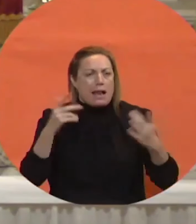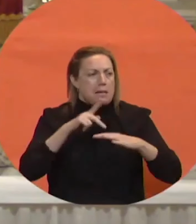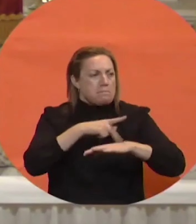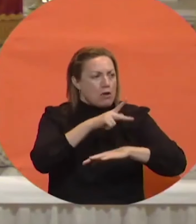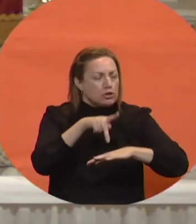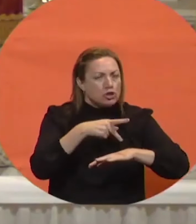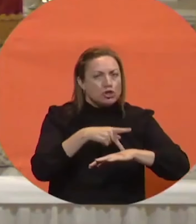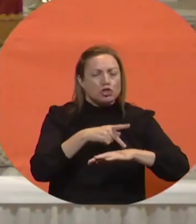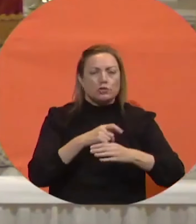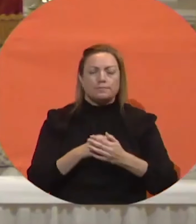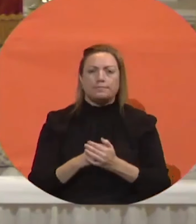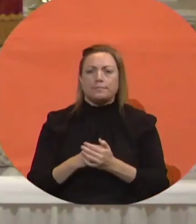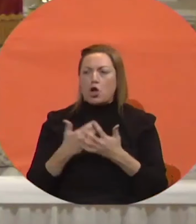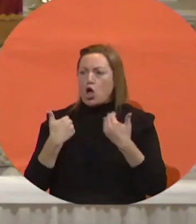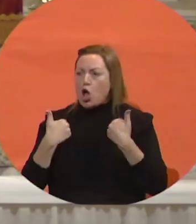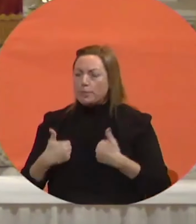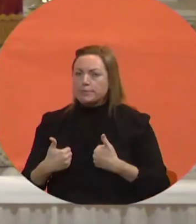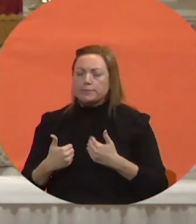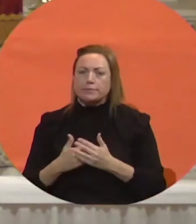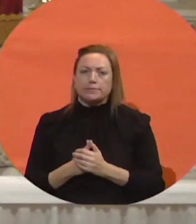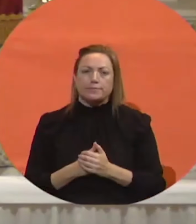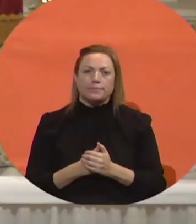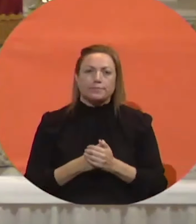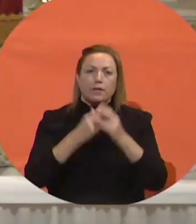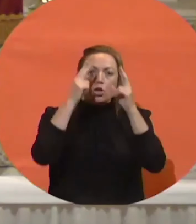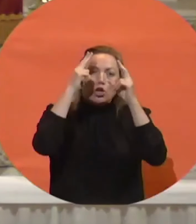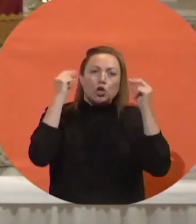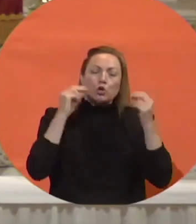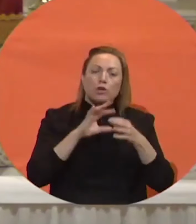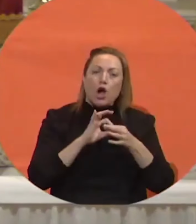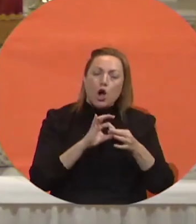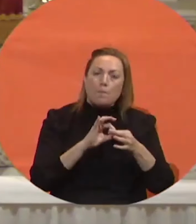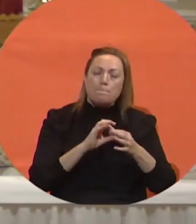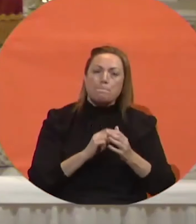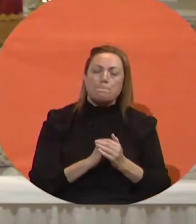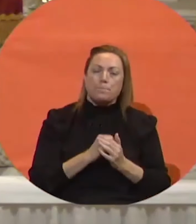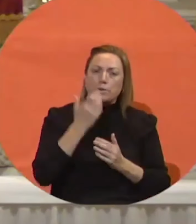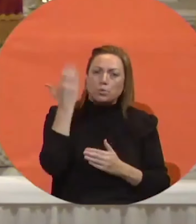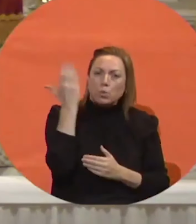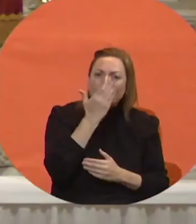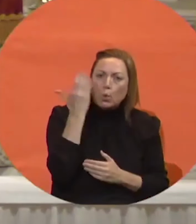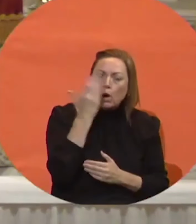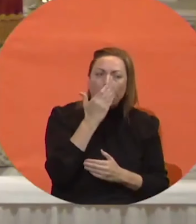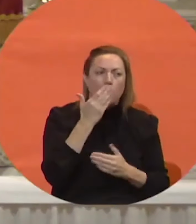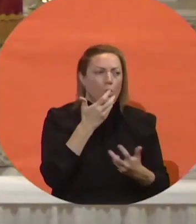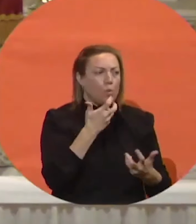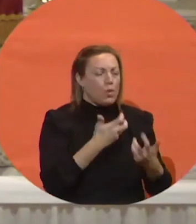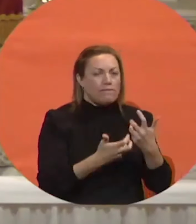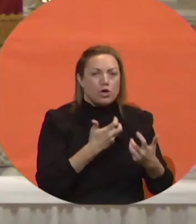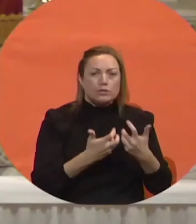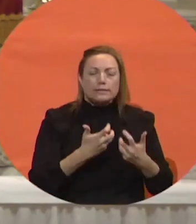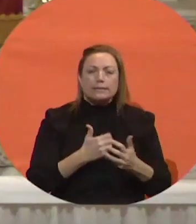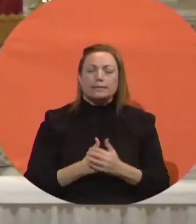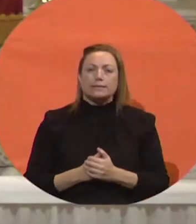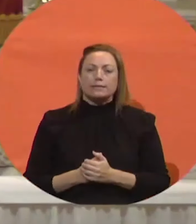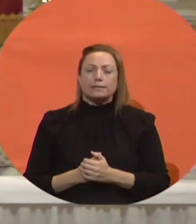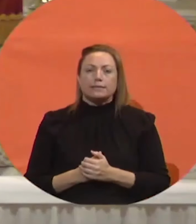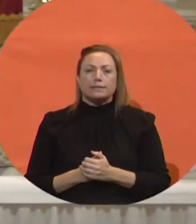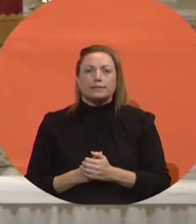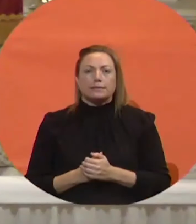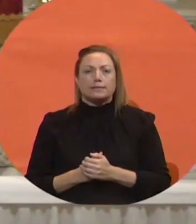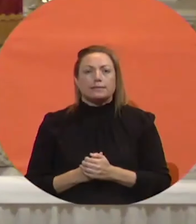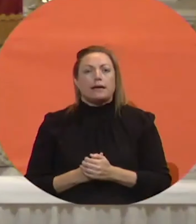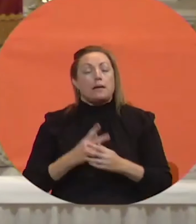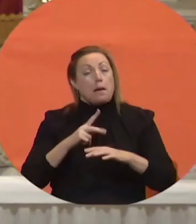parishes, hospitals, aged care facilities, schools, universities, pastoral